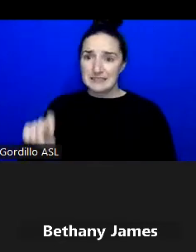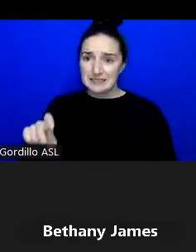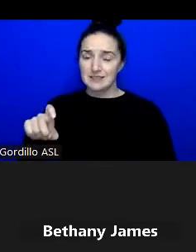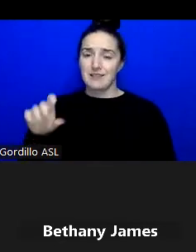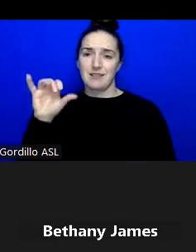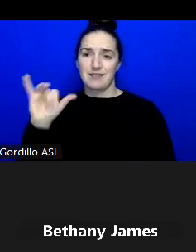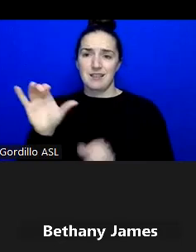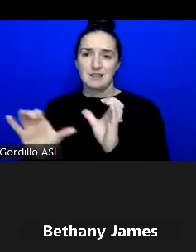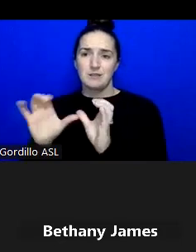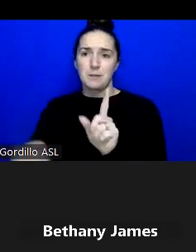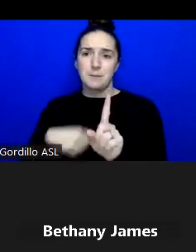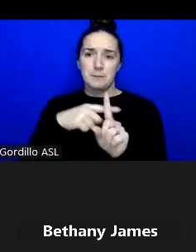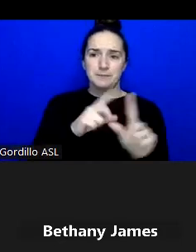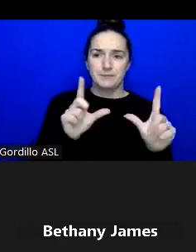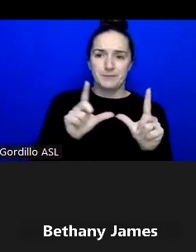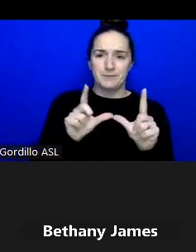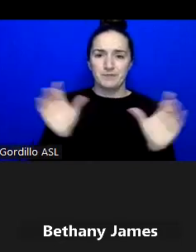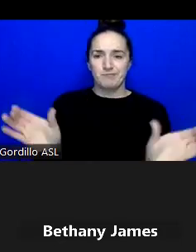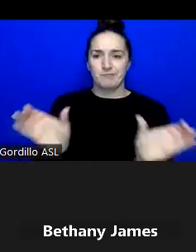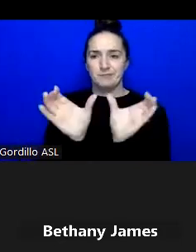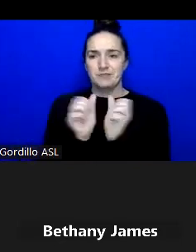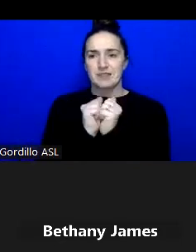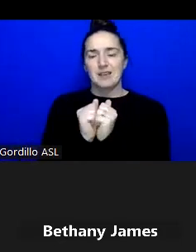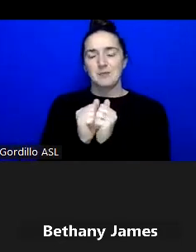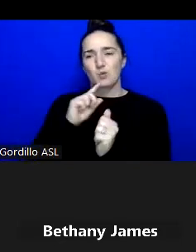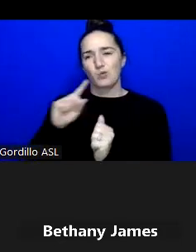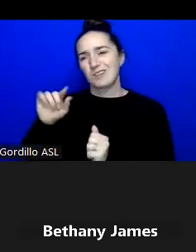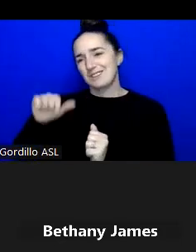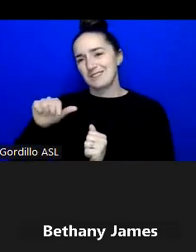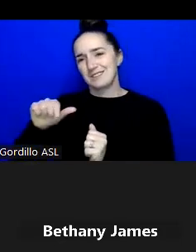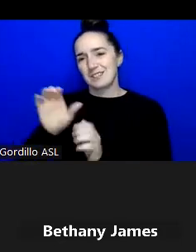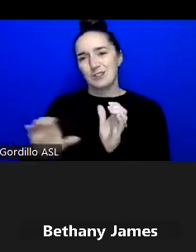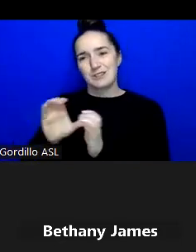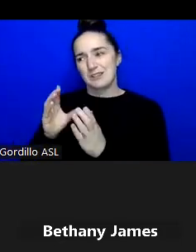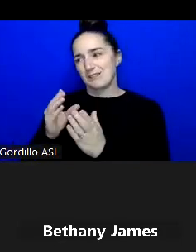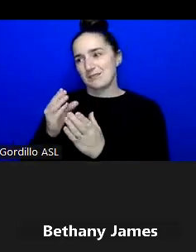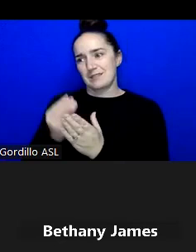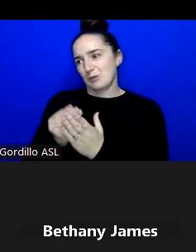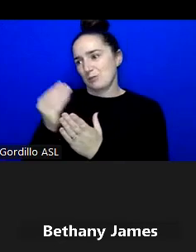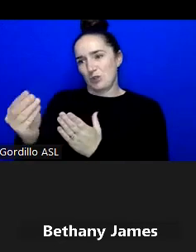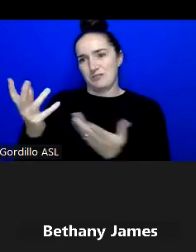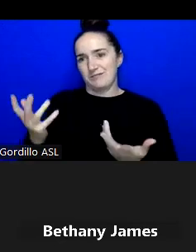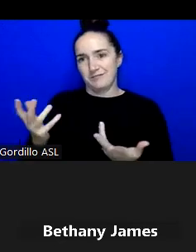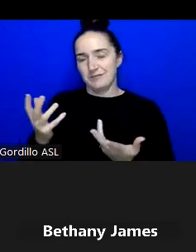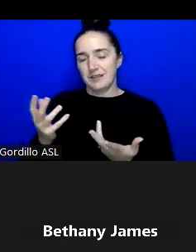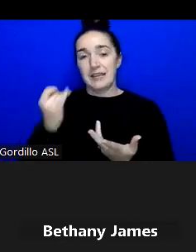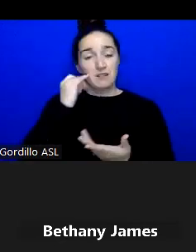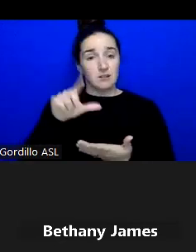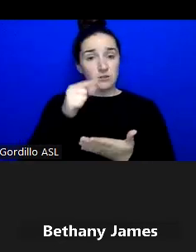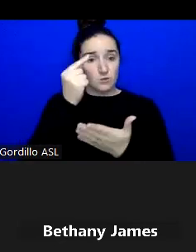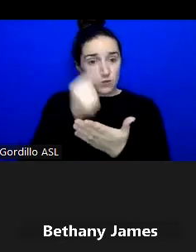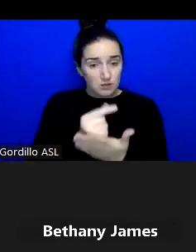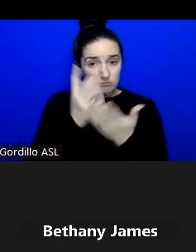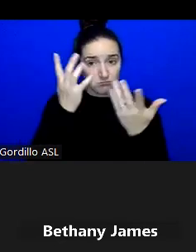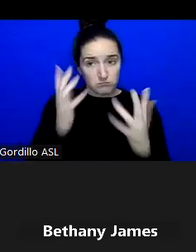but it really is something that is just purchased. If you have graduated from school and then you decide that you want to